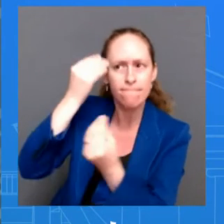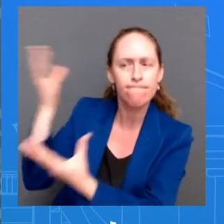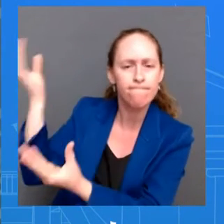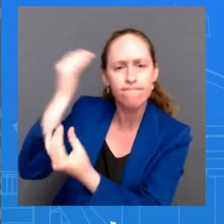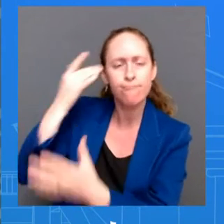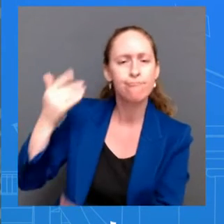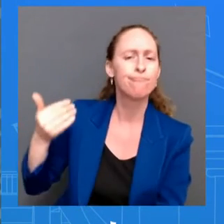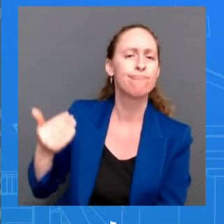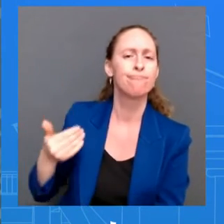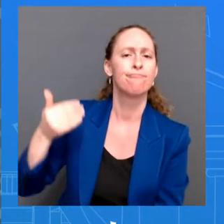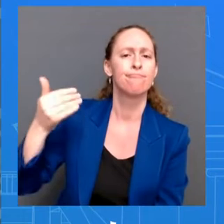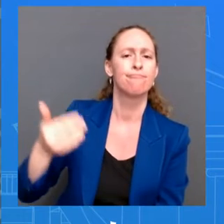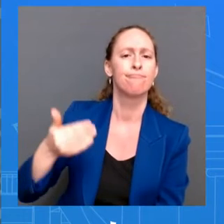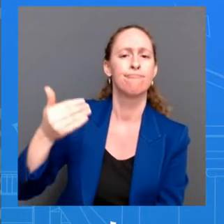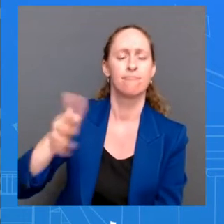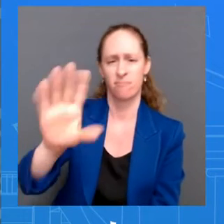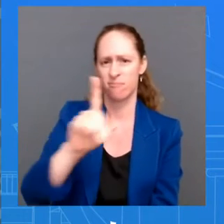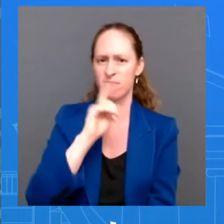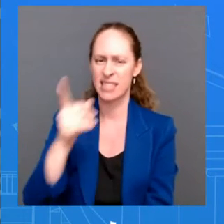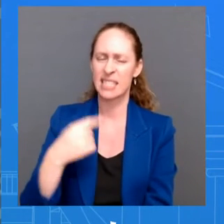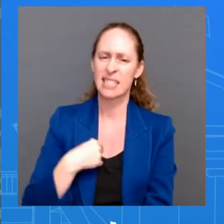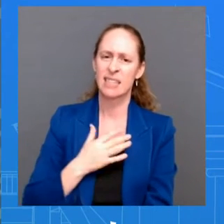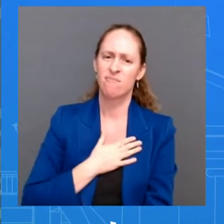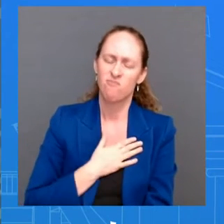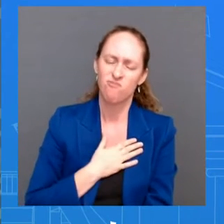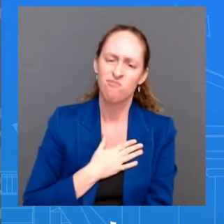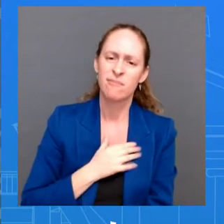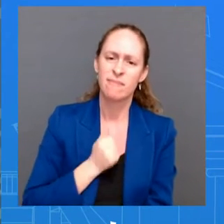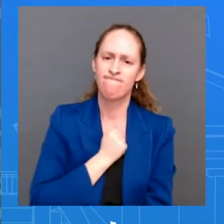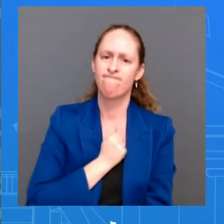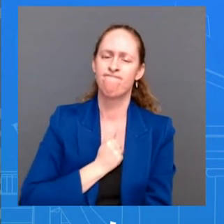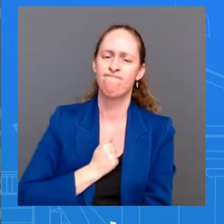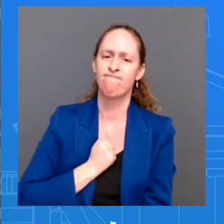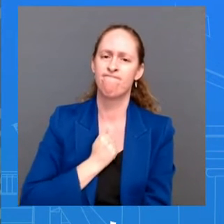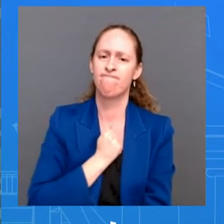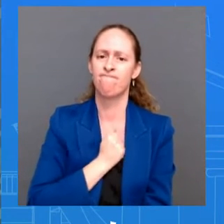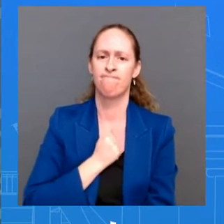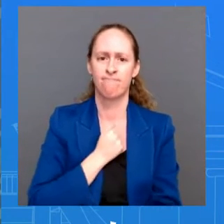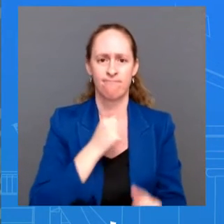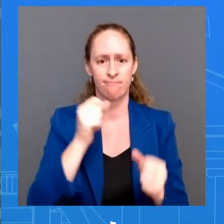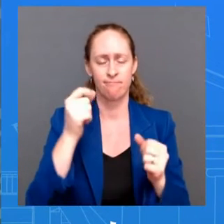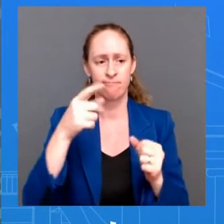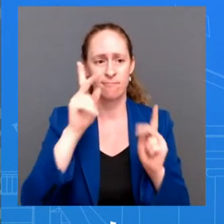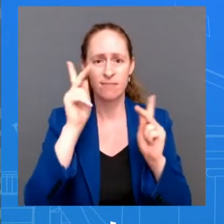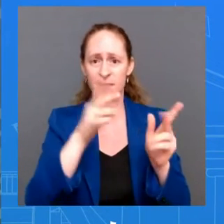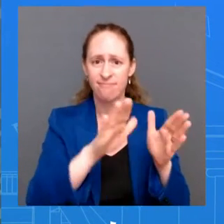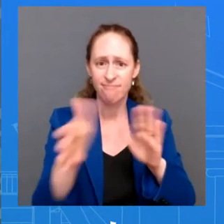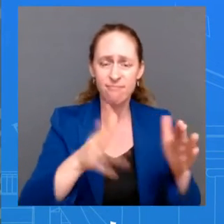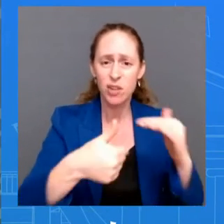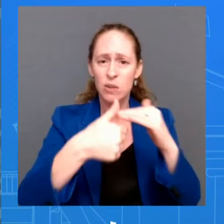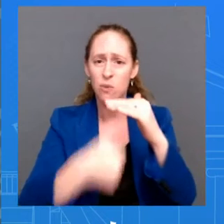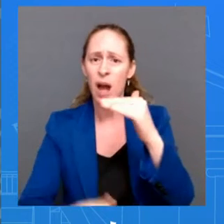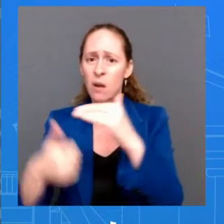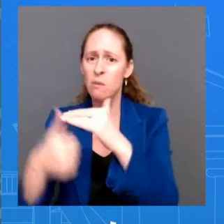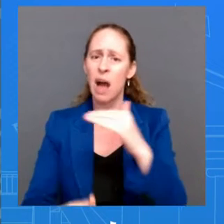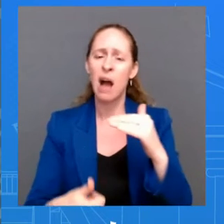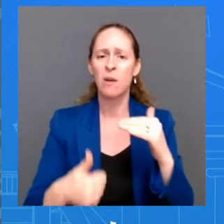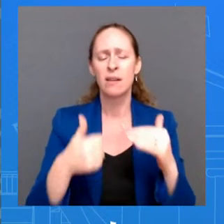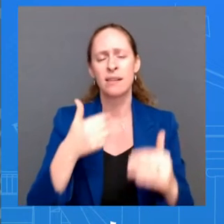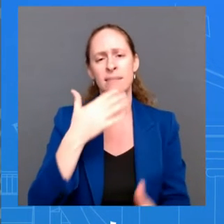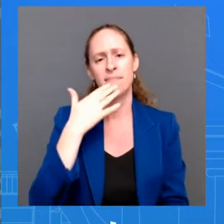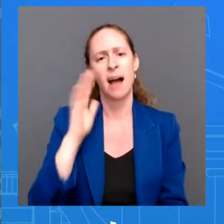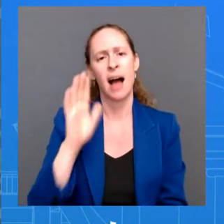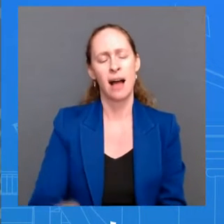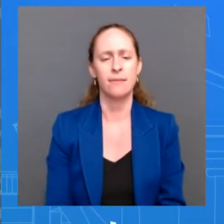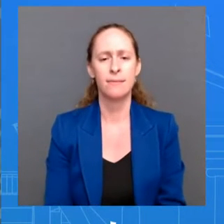are missing, and to all those who have been impacted. The president reached out to Governor Beshear, as some of you may have already heard, last night,